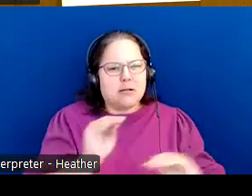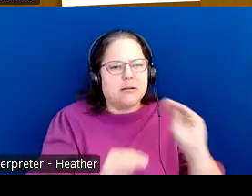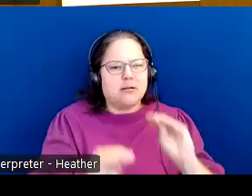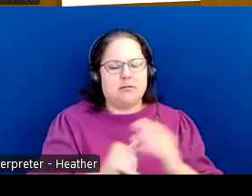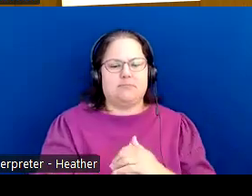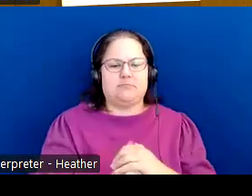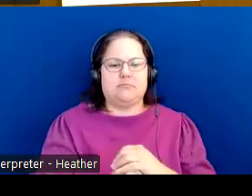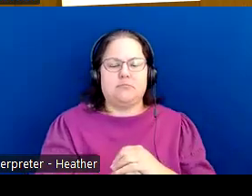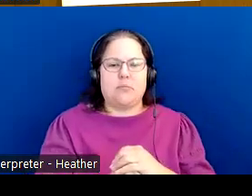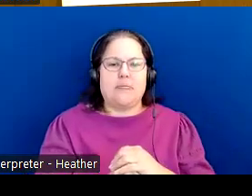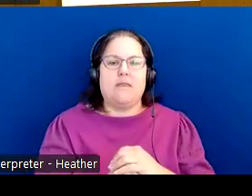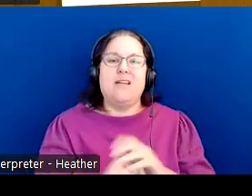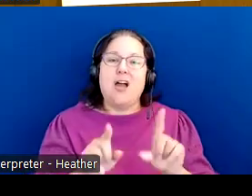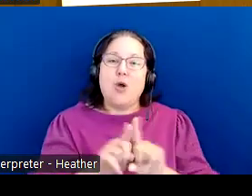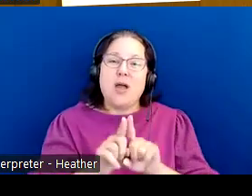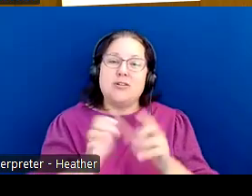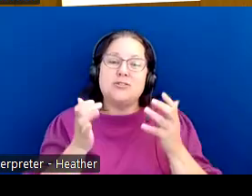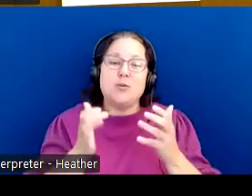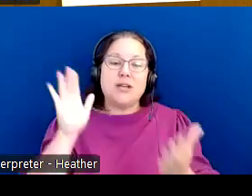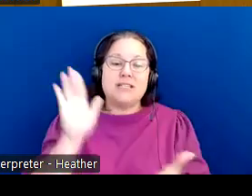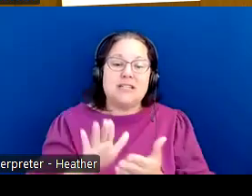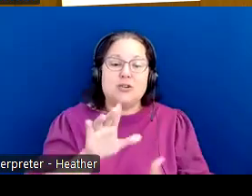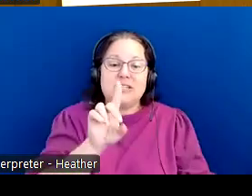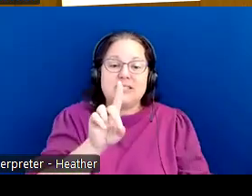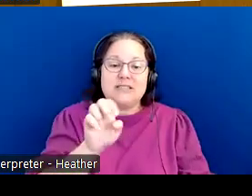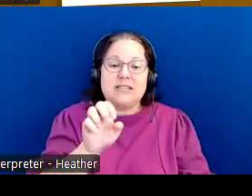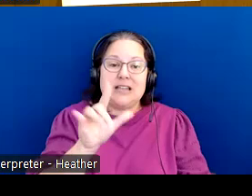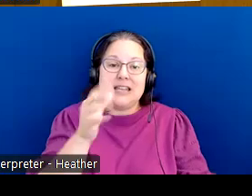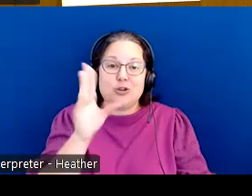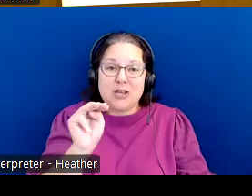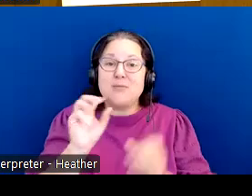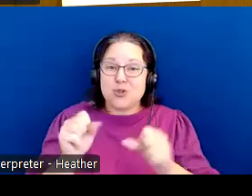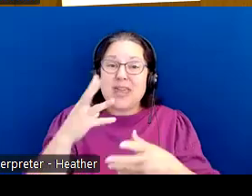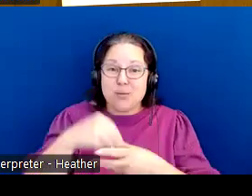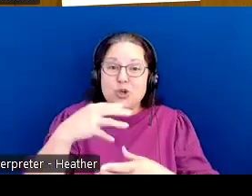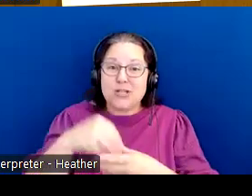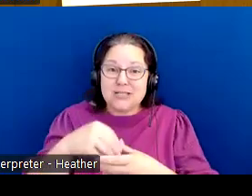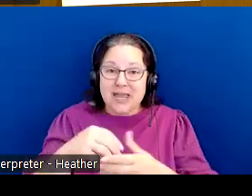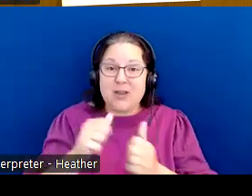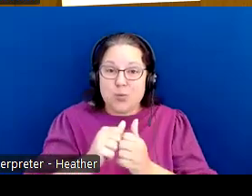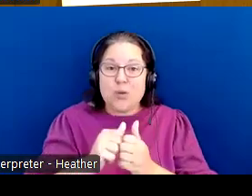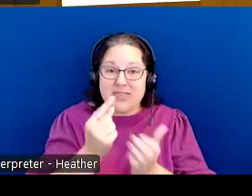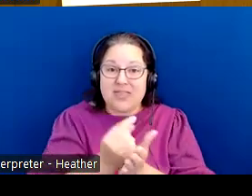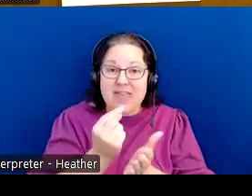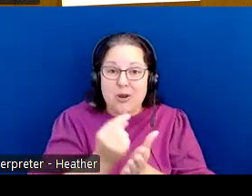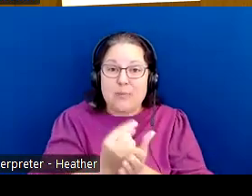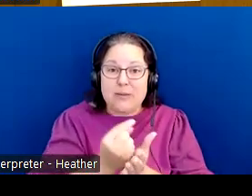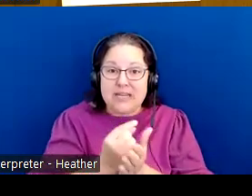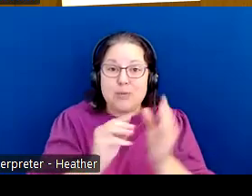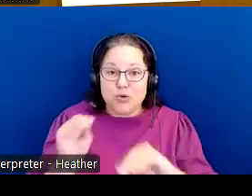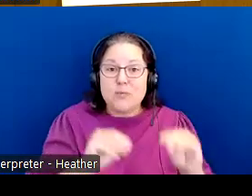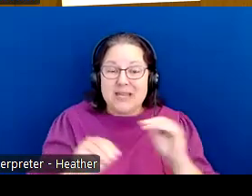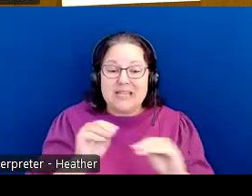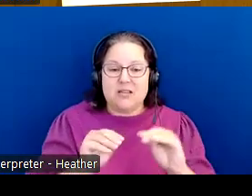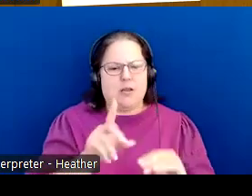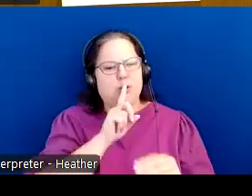We want to decrease delirium so that they can participate in their therapies and early mobility, making sure that